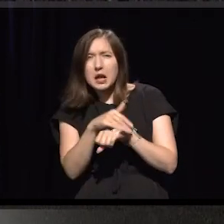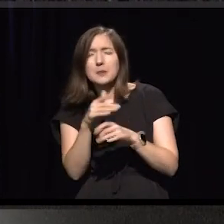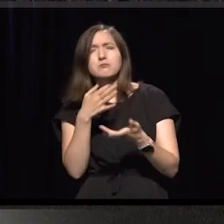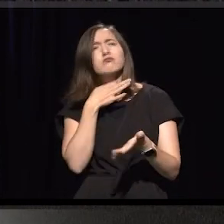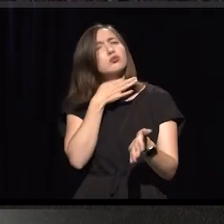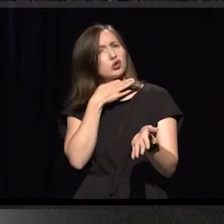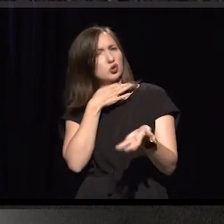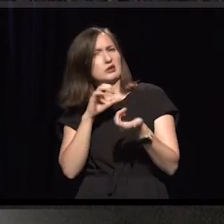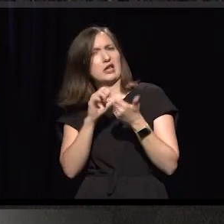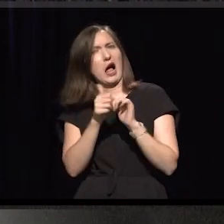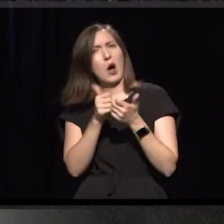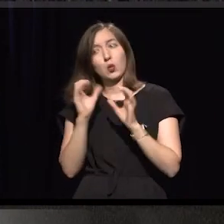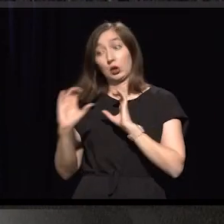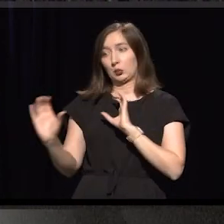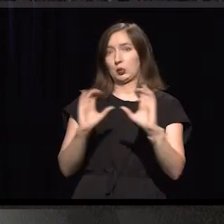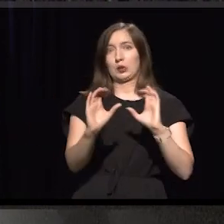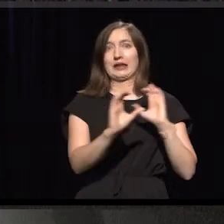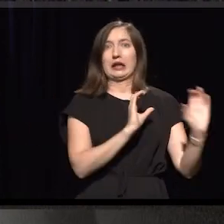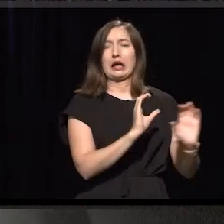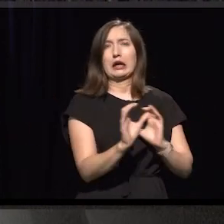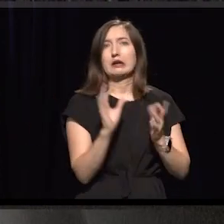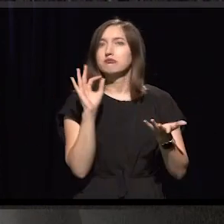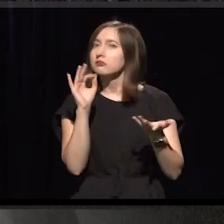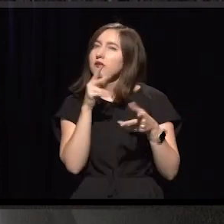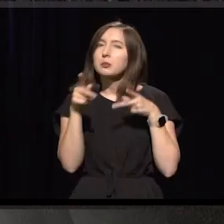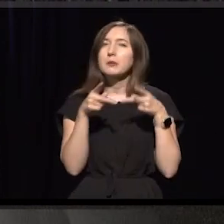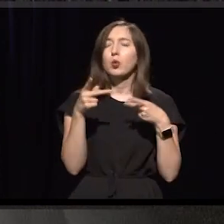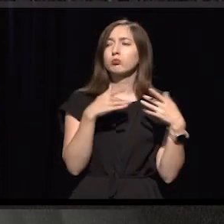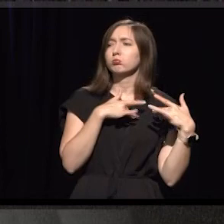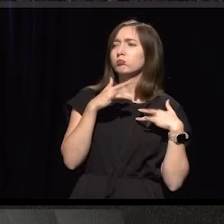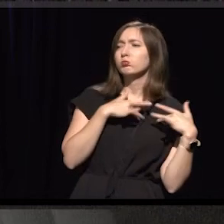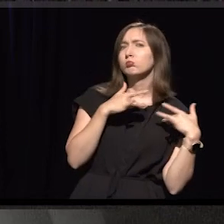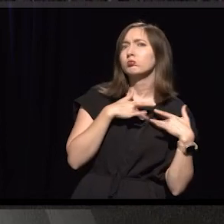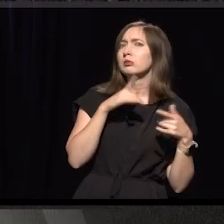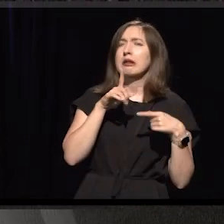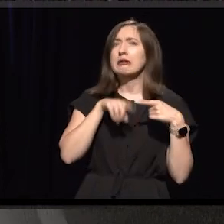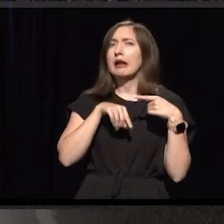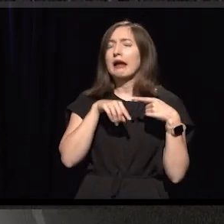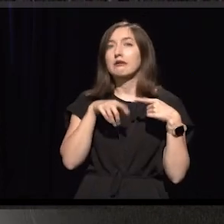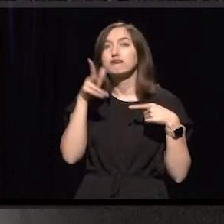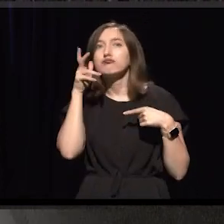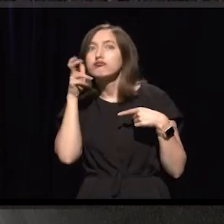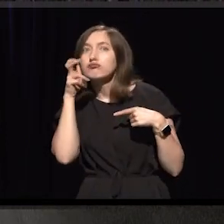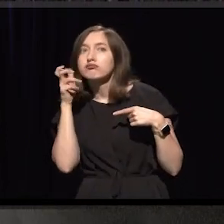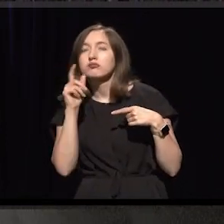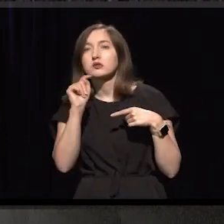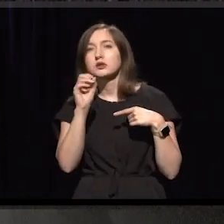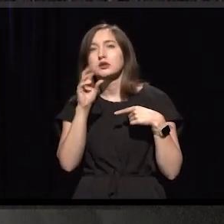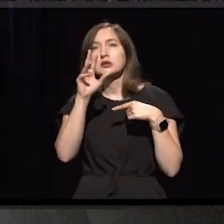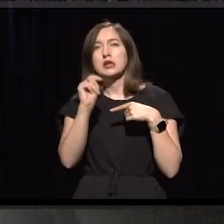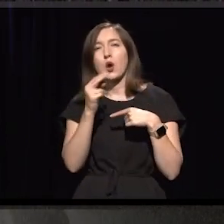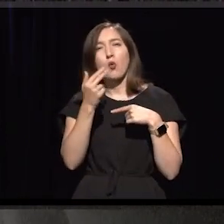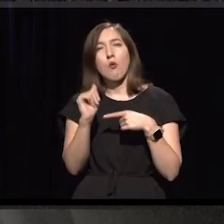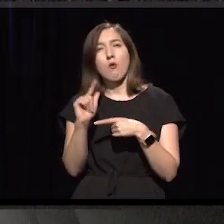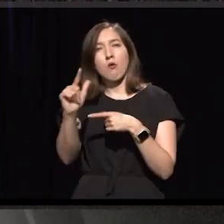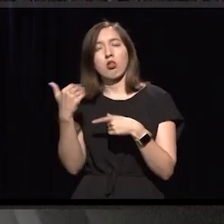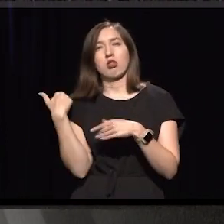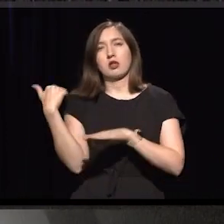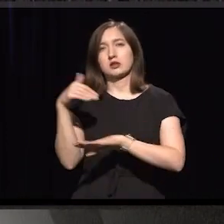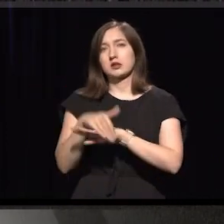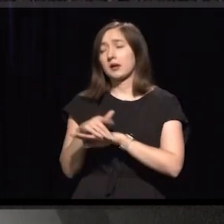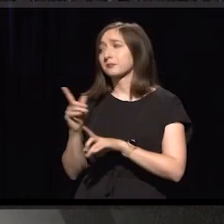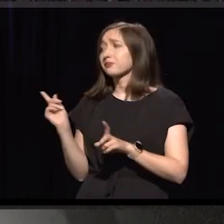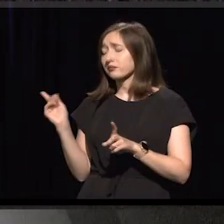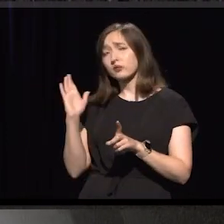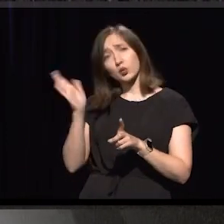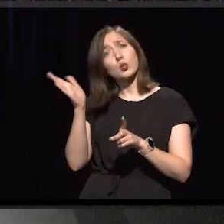get the word out if there are any concerns for people who might not have been able to make that town hall last night? We're also going to be putting up frequently